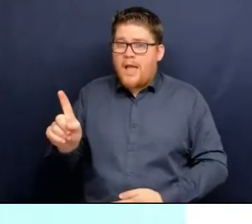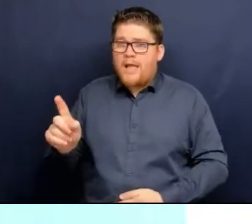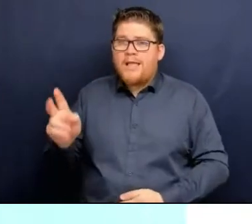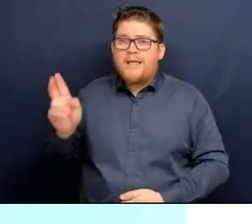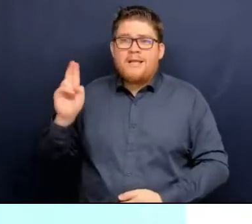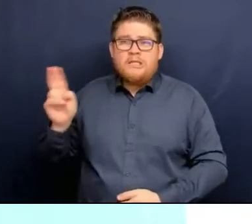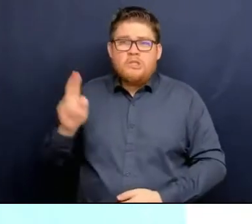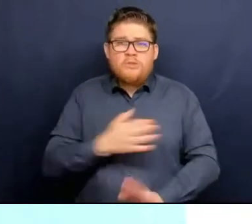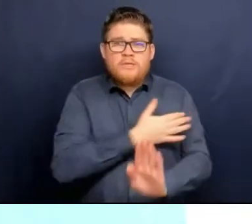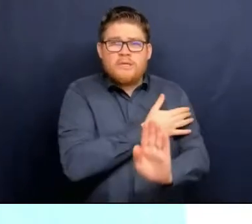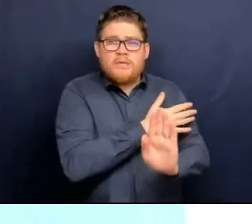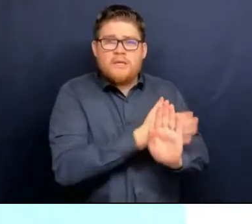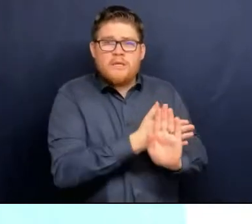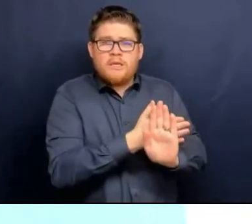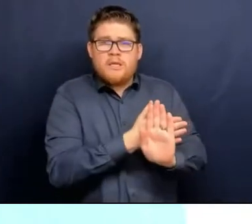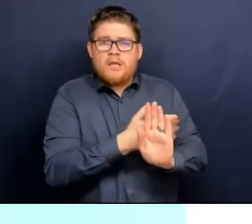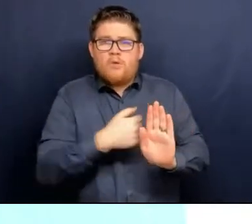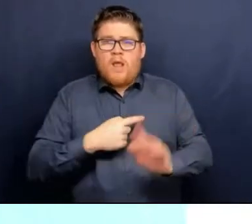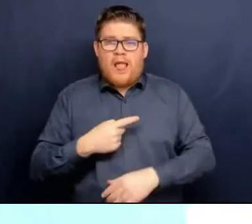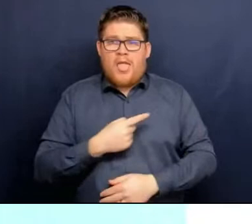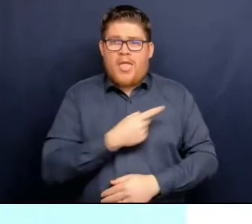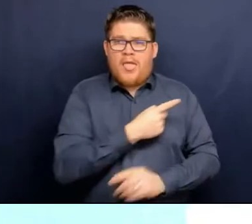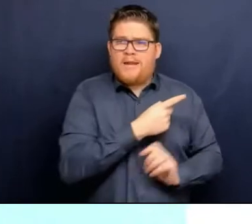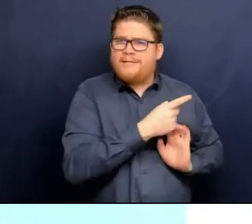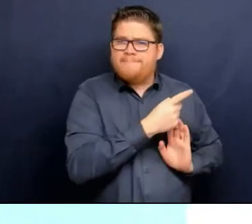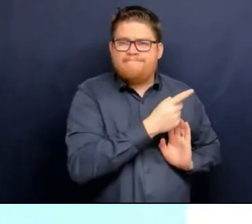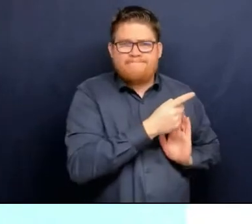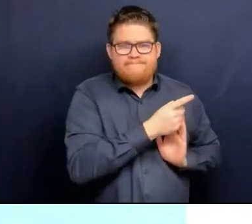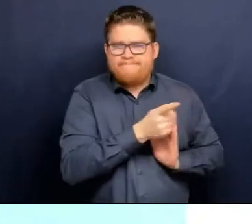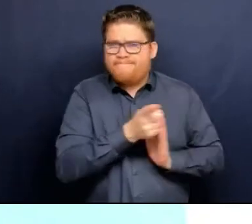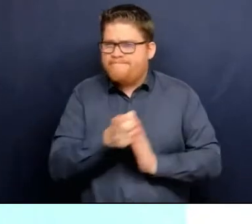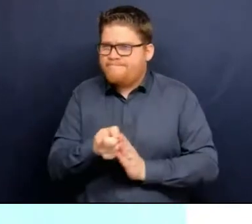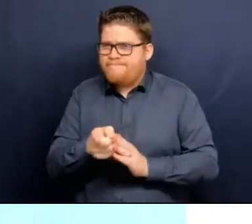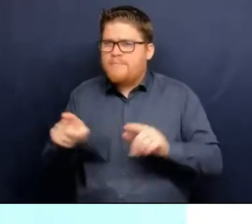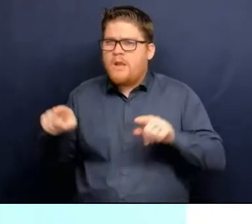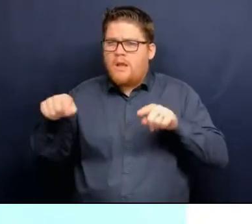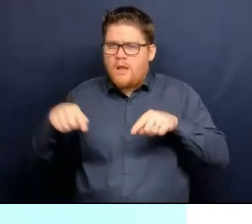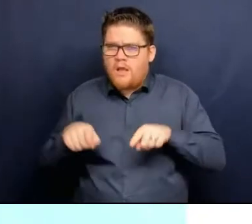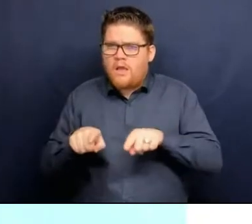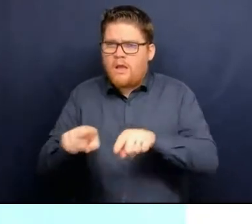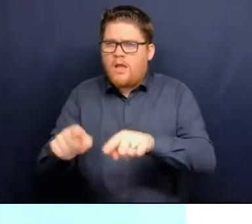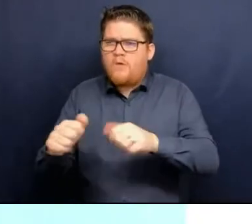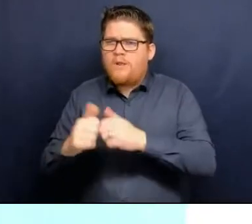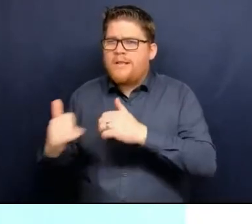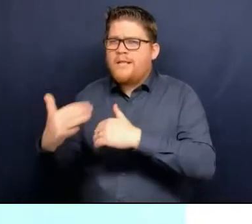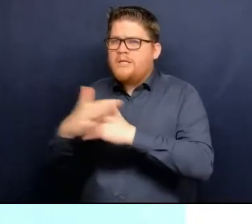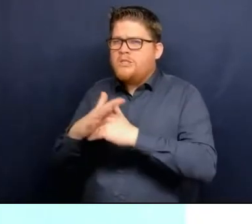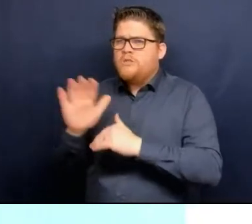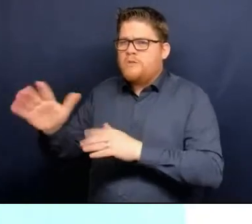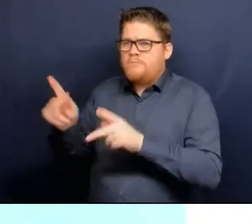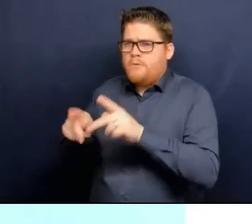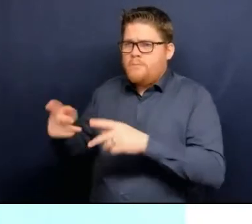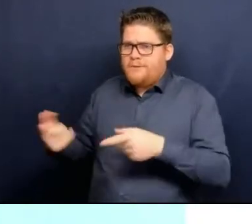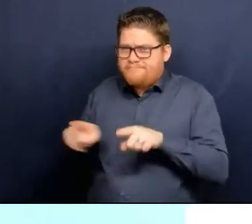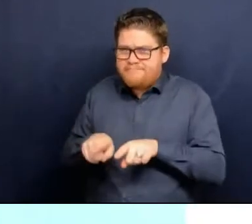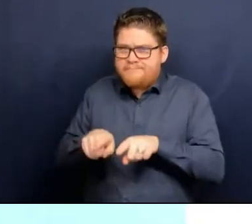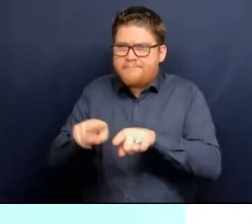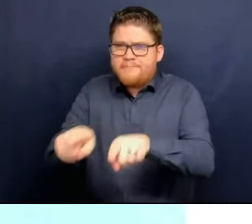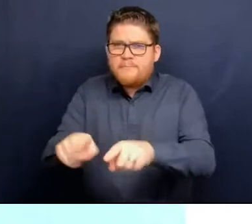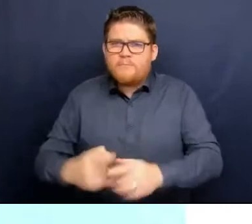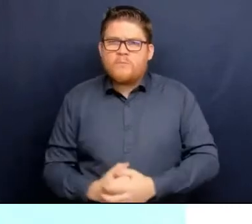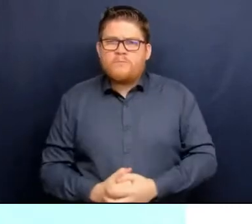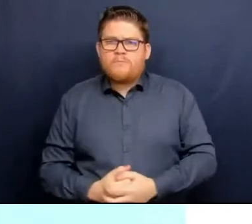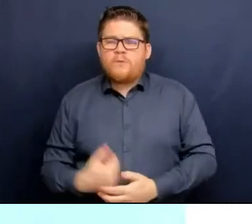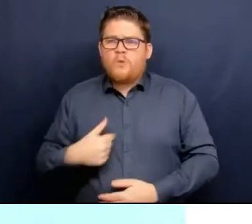and create a future where the full potential of Indigenous peoples is realized. That's the province we want. That's the province we